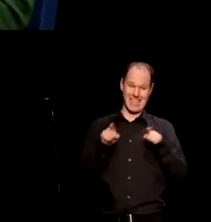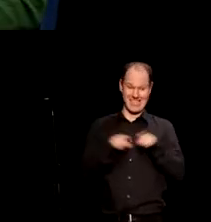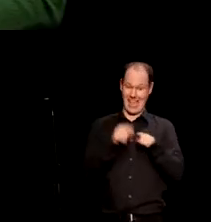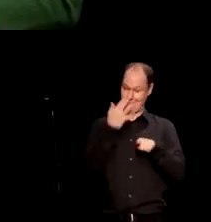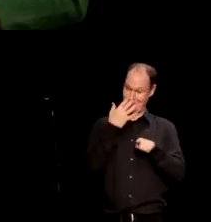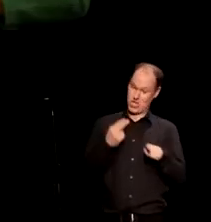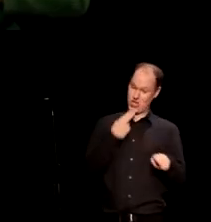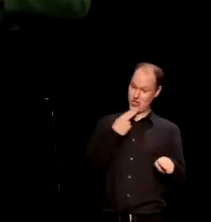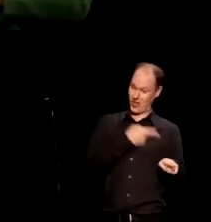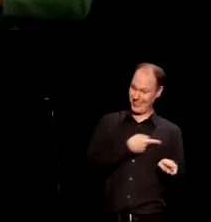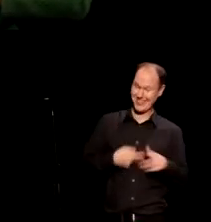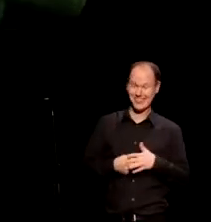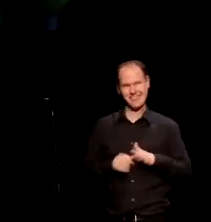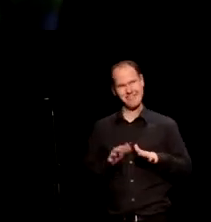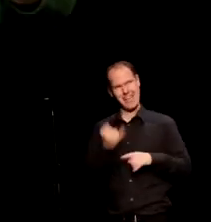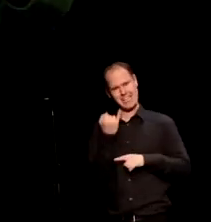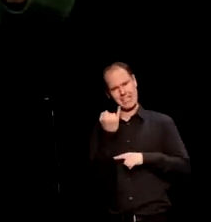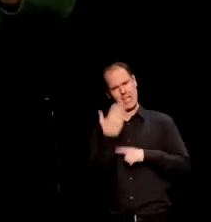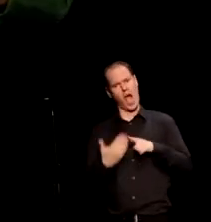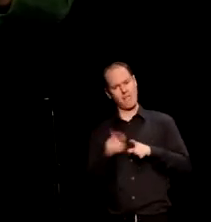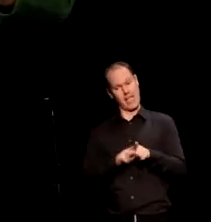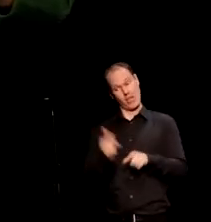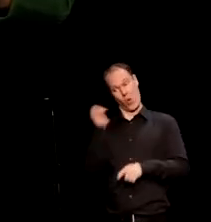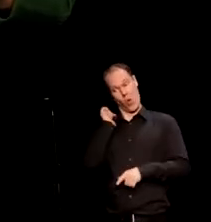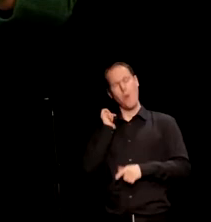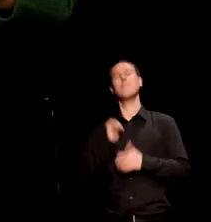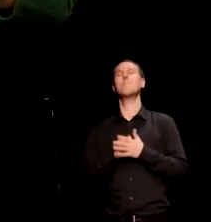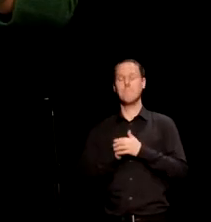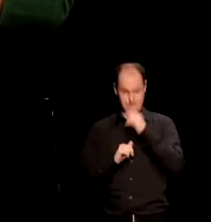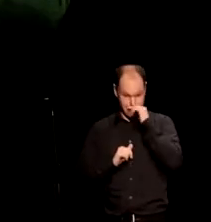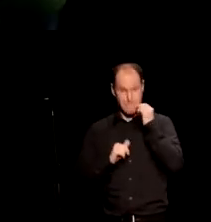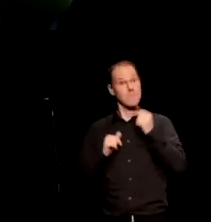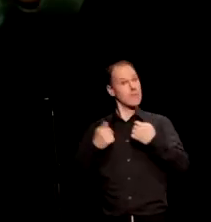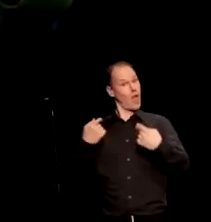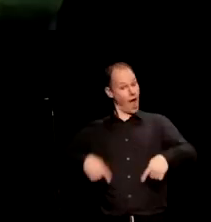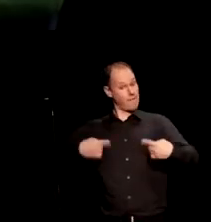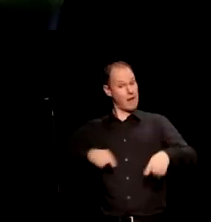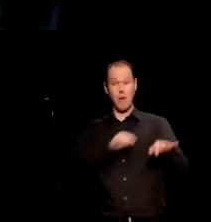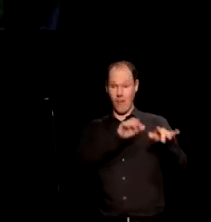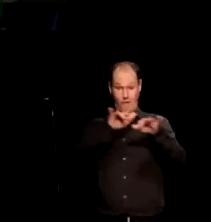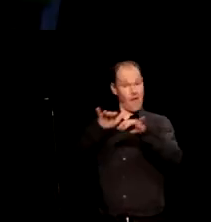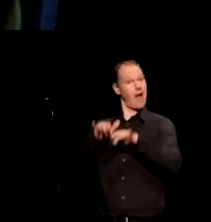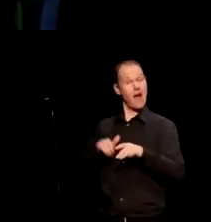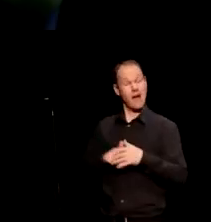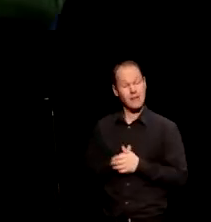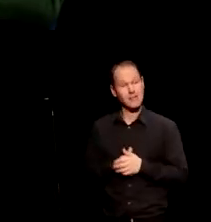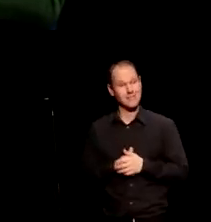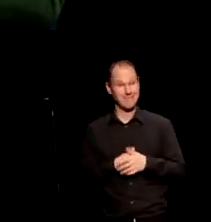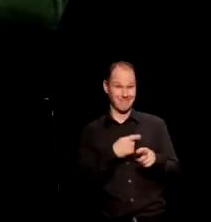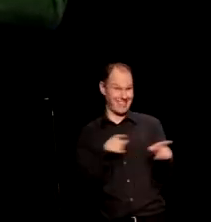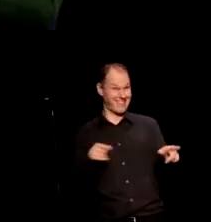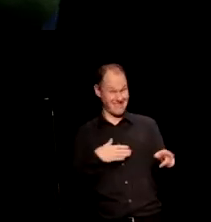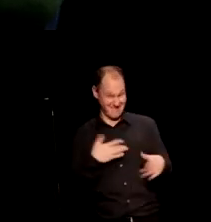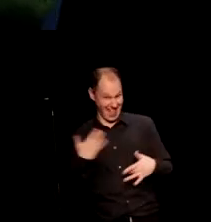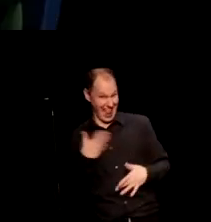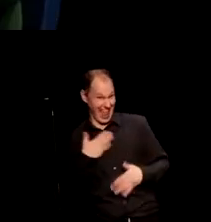ago. So those are available, and that was for those of you who are geeky and like history. It was an interesting moment